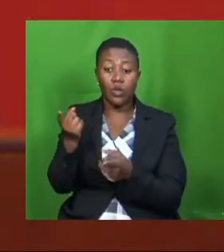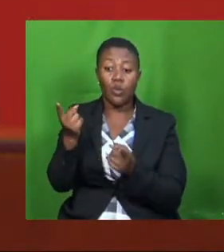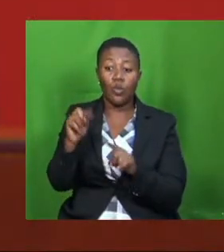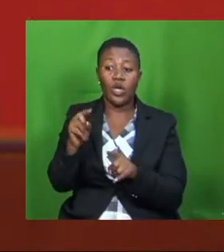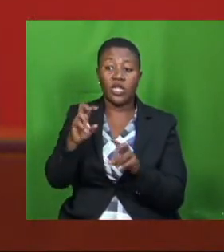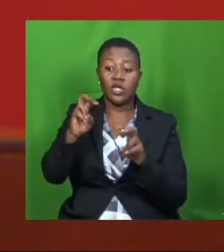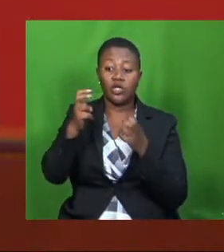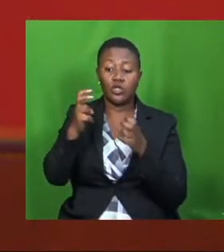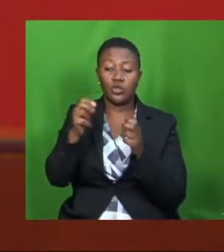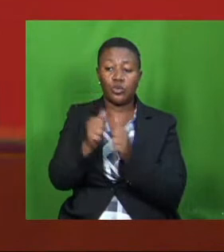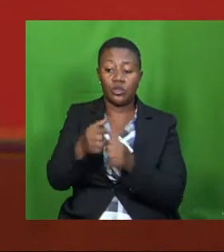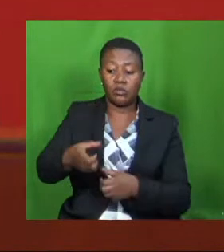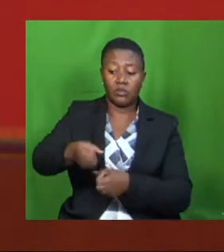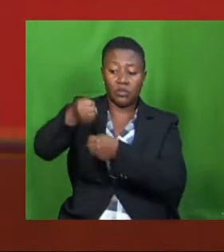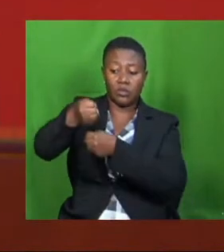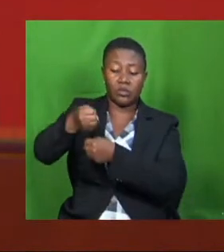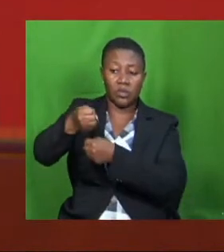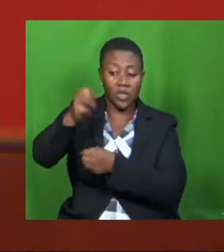the ministry.